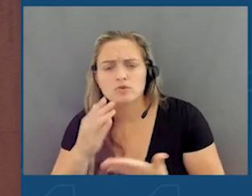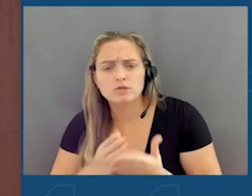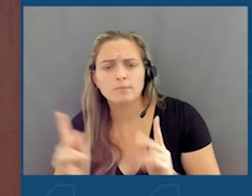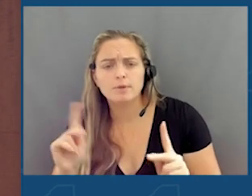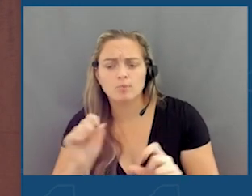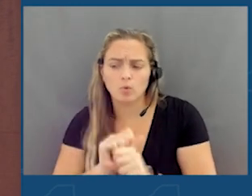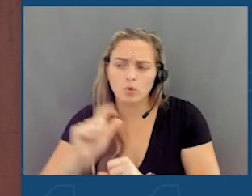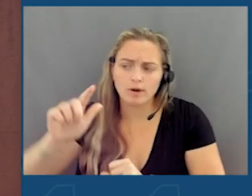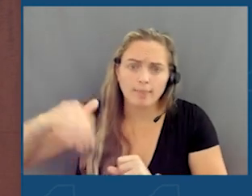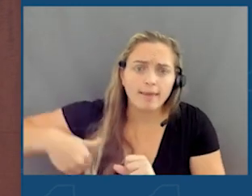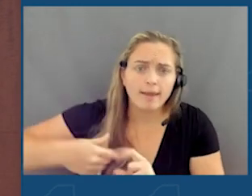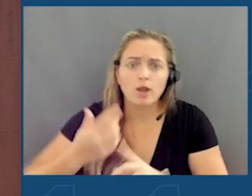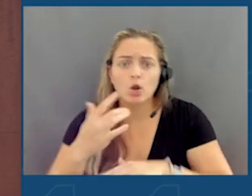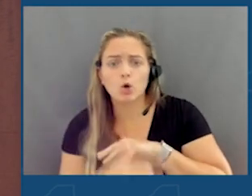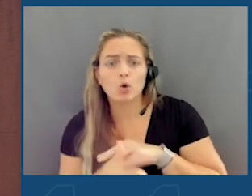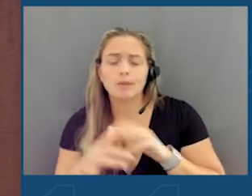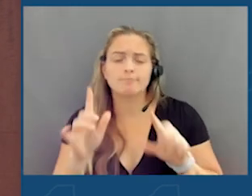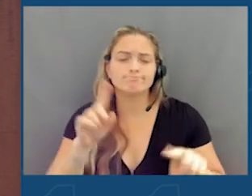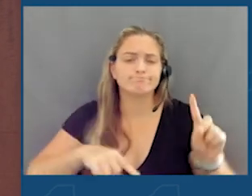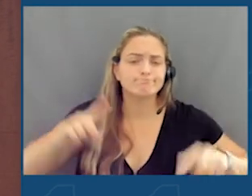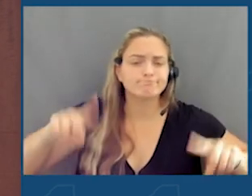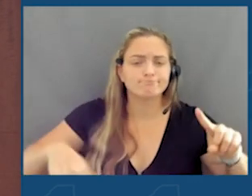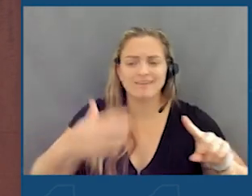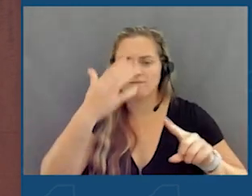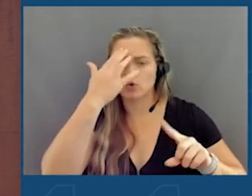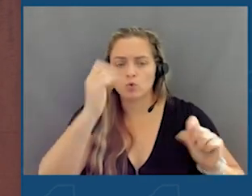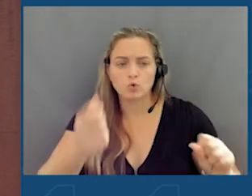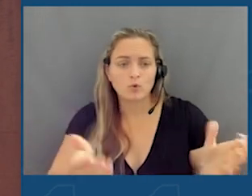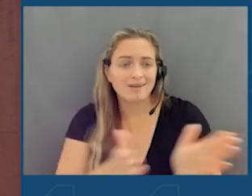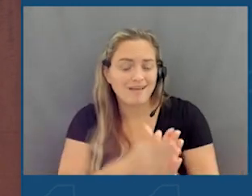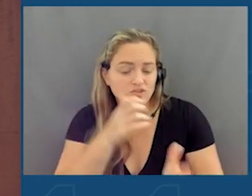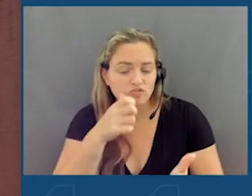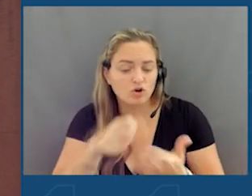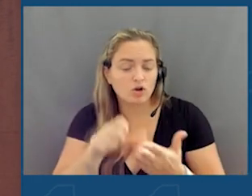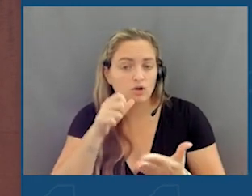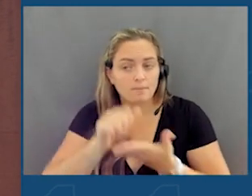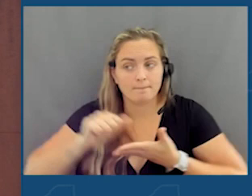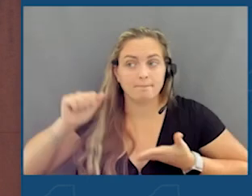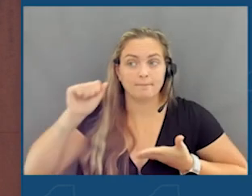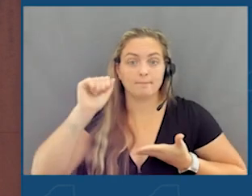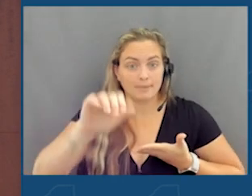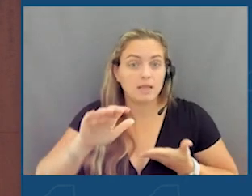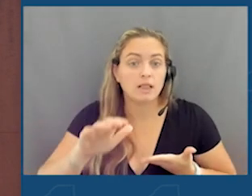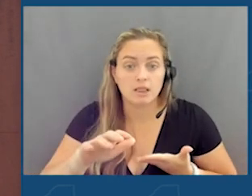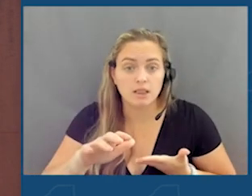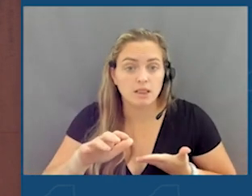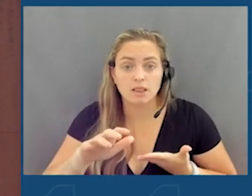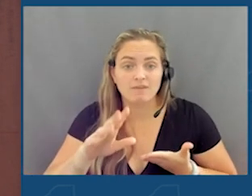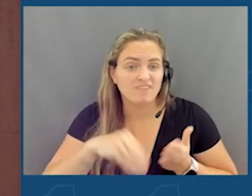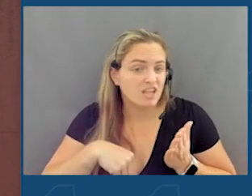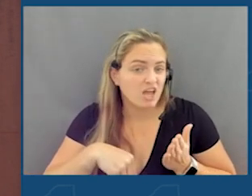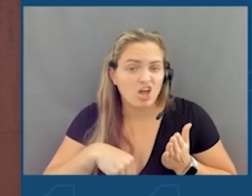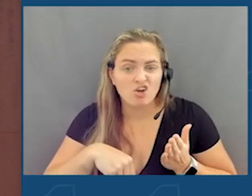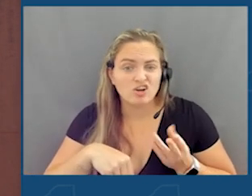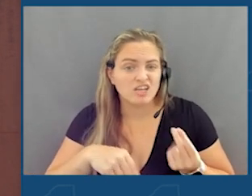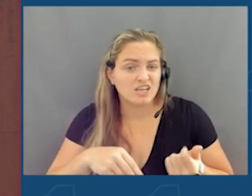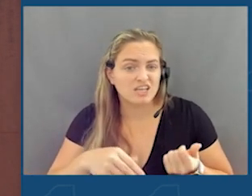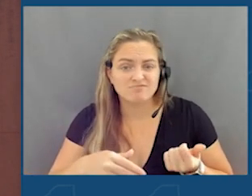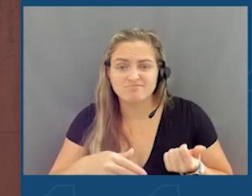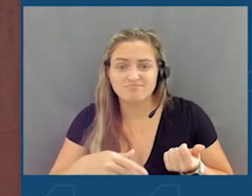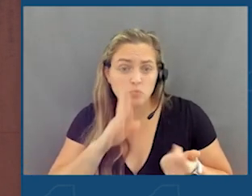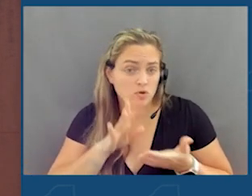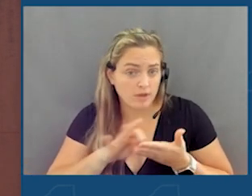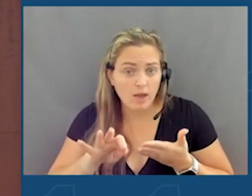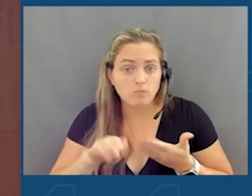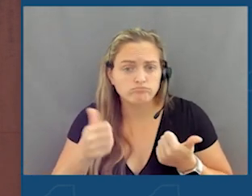work late or some people who work early. But if you know you can just ask for a ballot during the early voting period, fill it out, and send it back in time, and it will count,